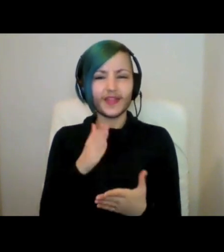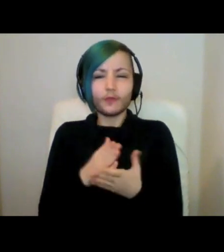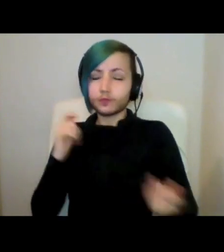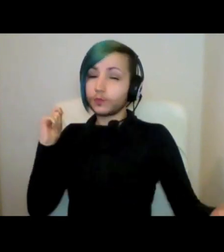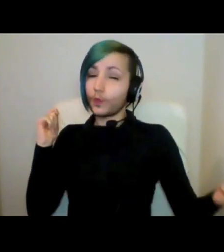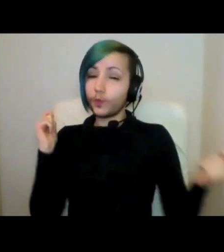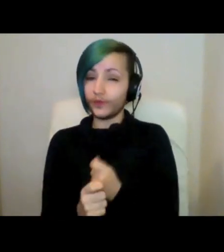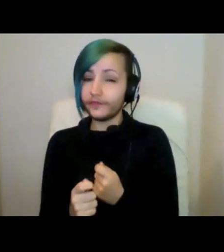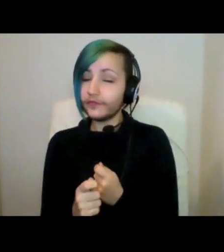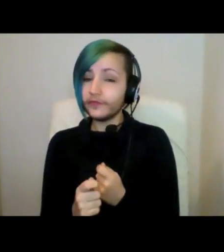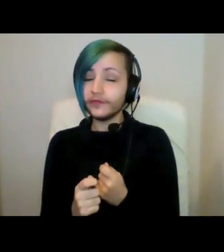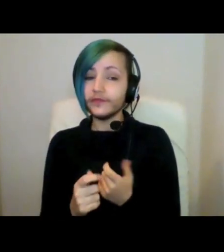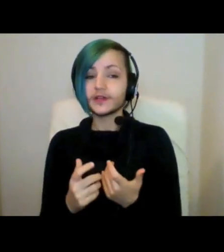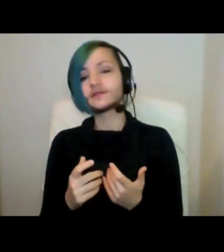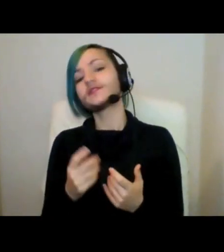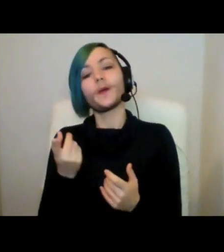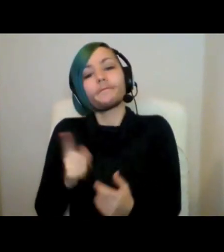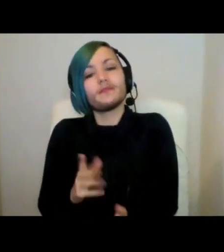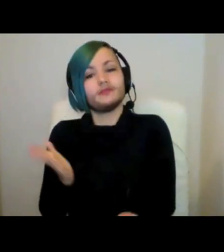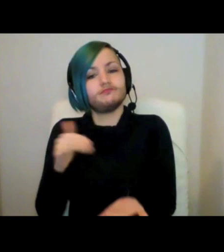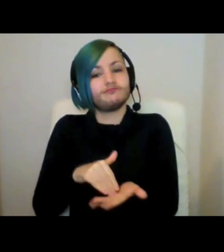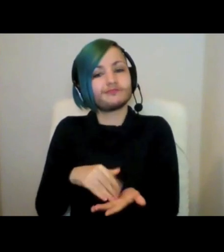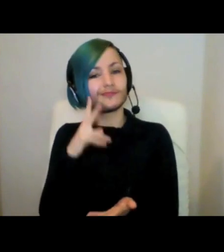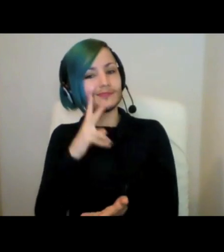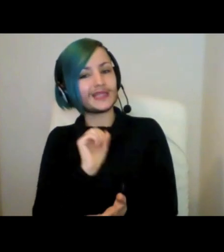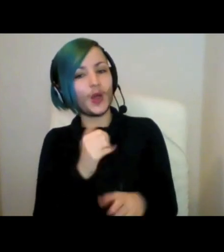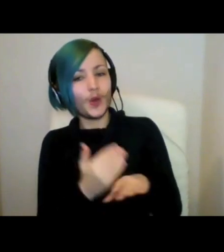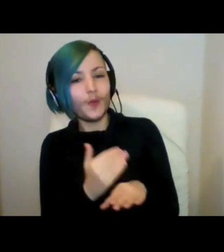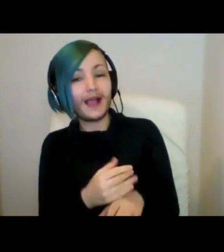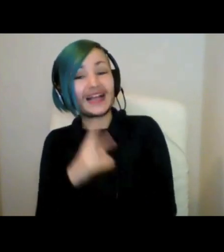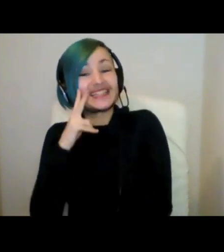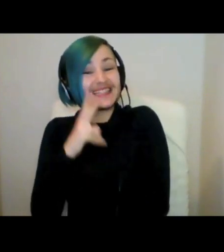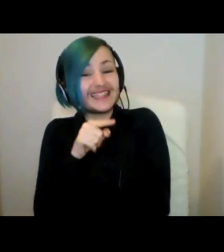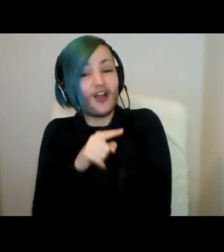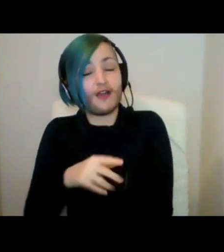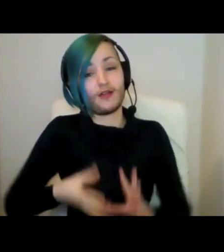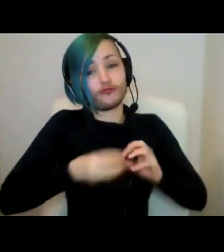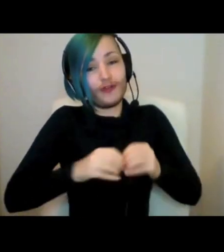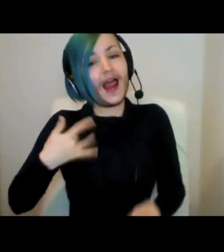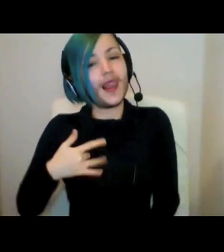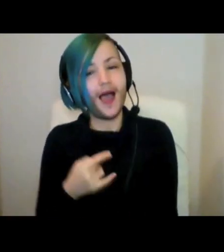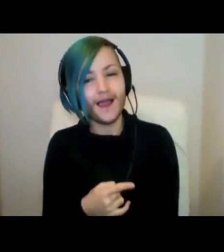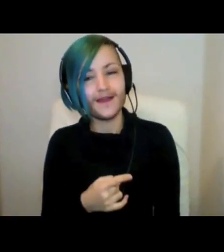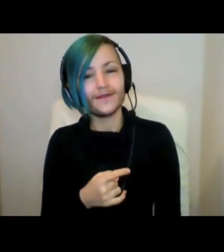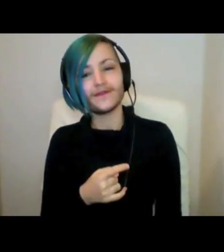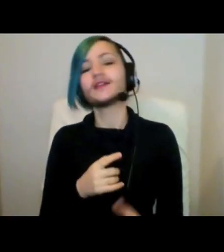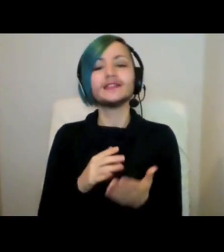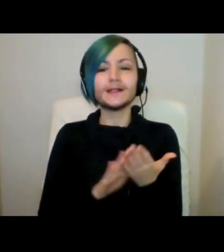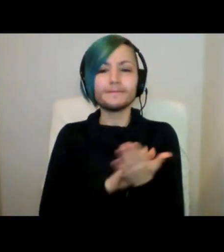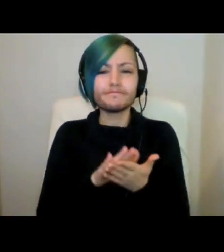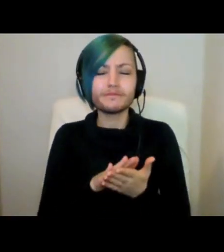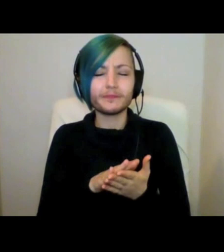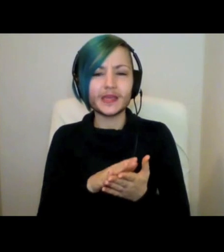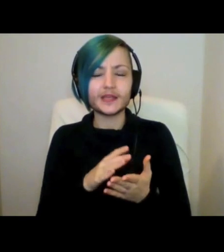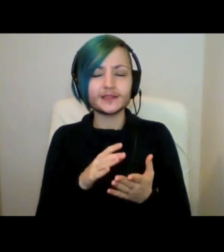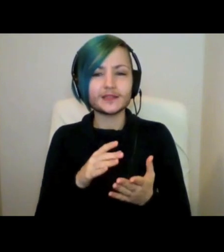we had people coming to see her work, and seeing Naina making that work live helps the work make sense. I mean, it's